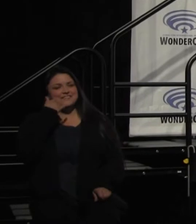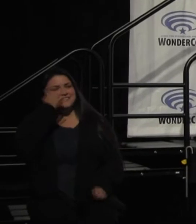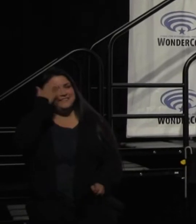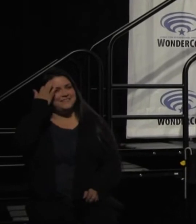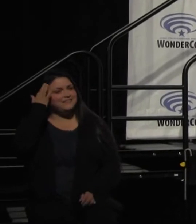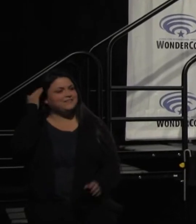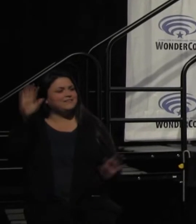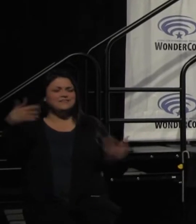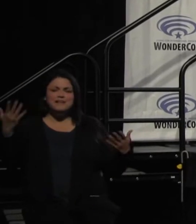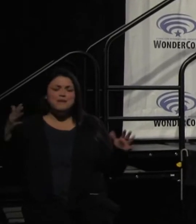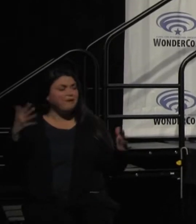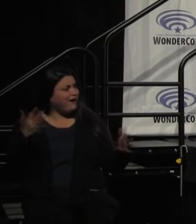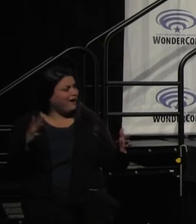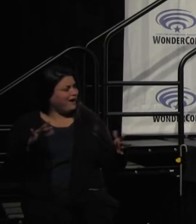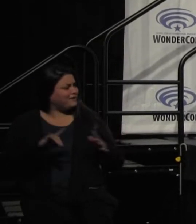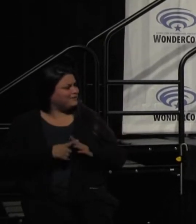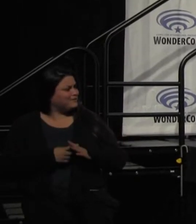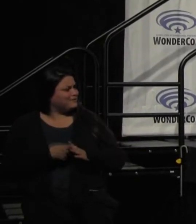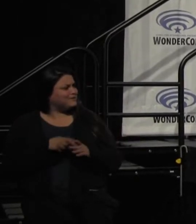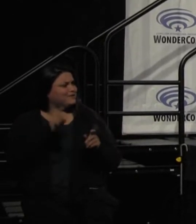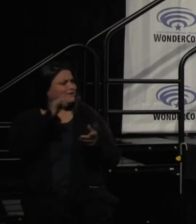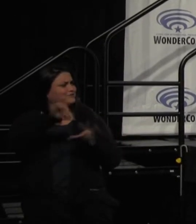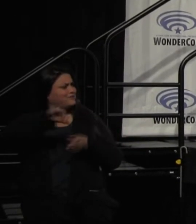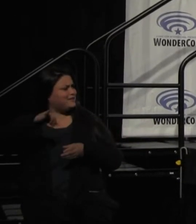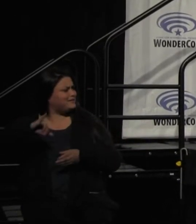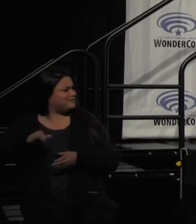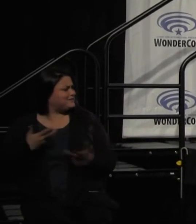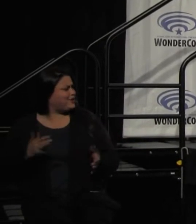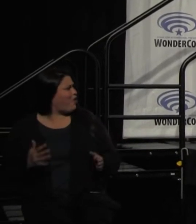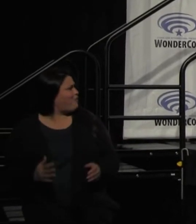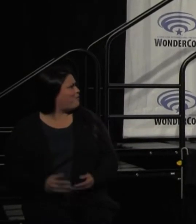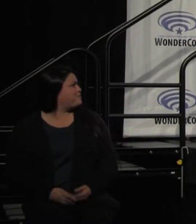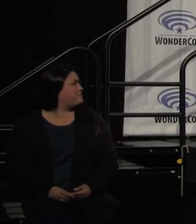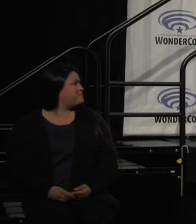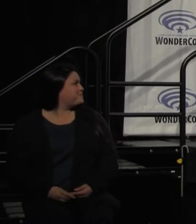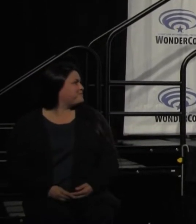Hey, come on, man! It's time to pour drinks. Let's go.